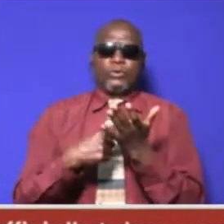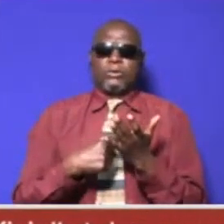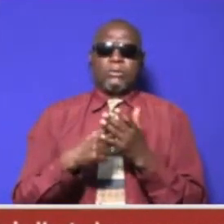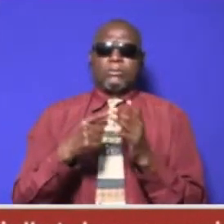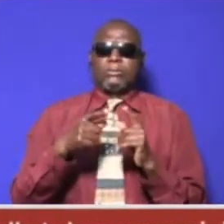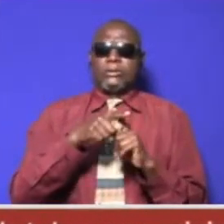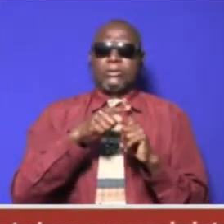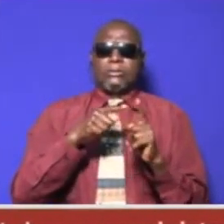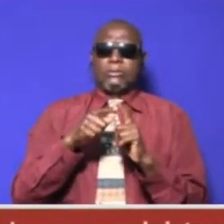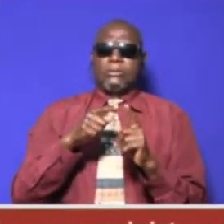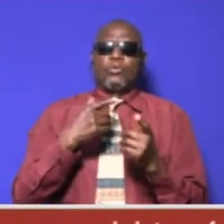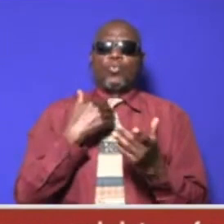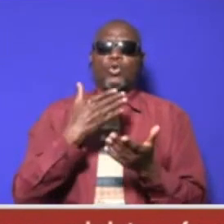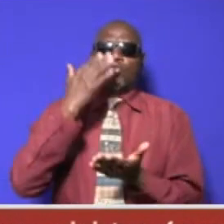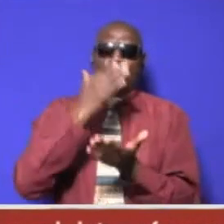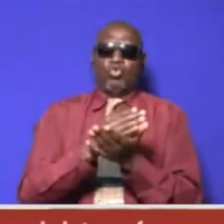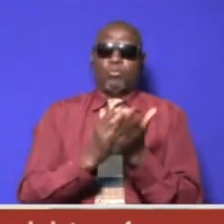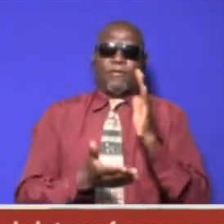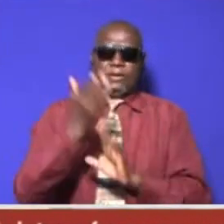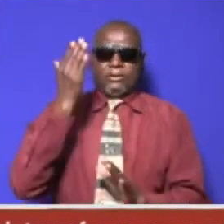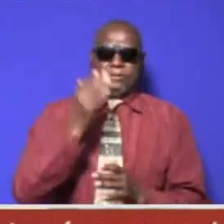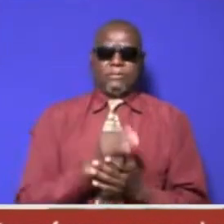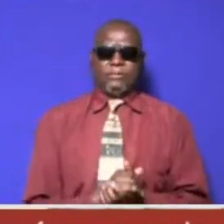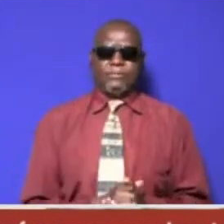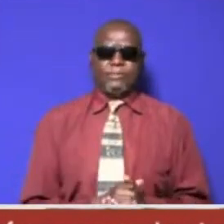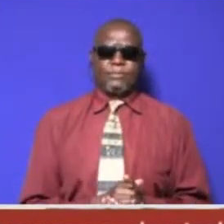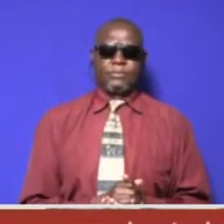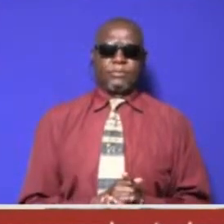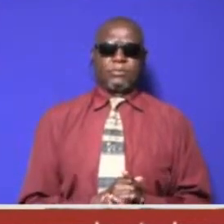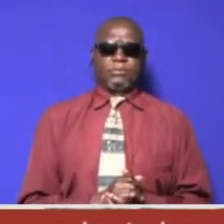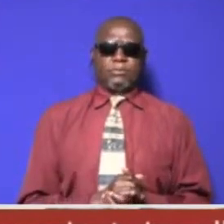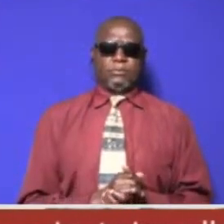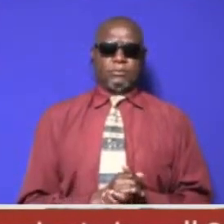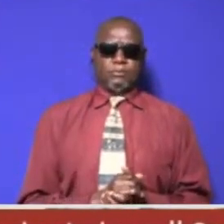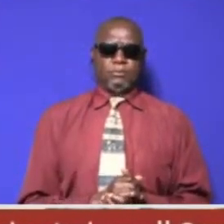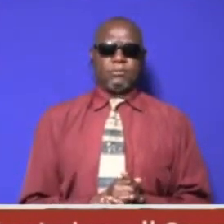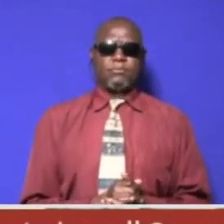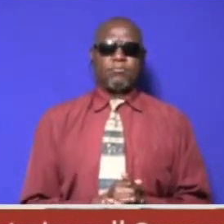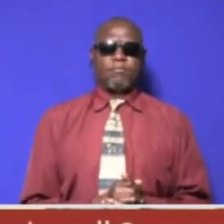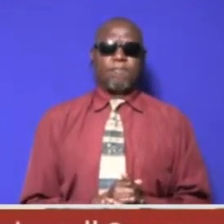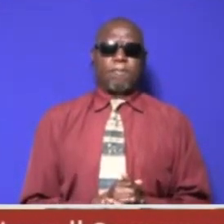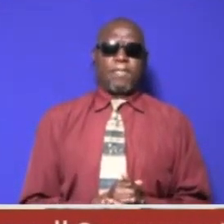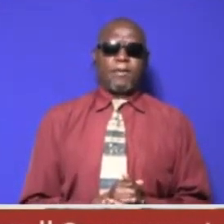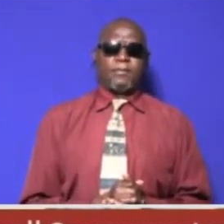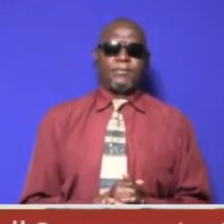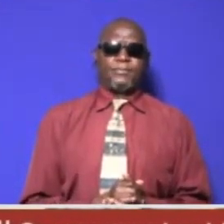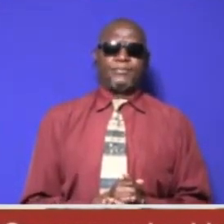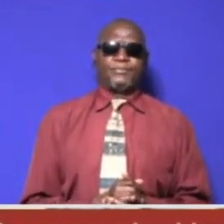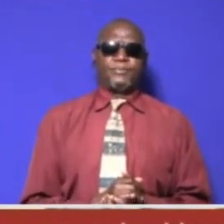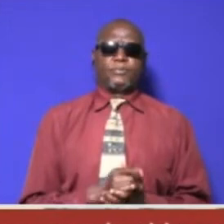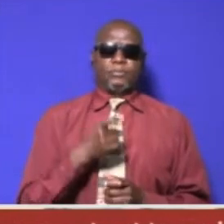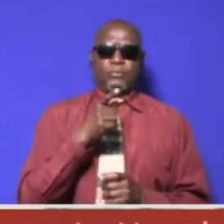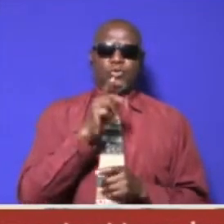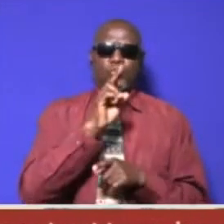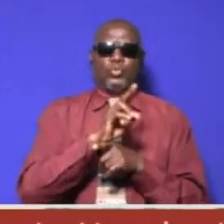of a quick ceasefire. Ending the war and establishing democratic civil transformations is youth-led initiative that began